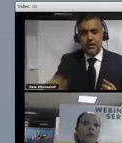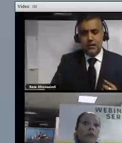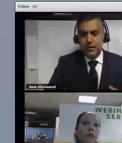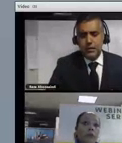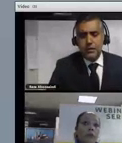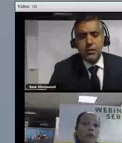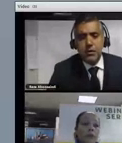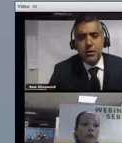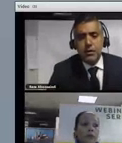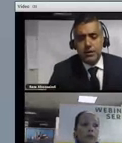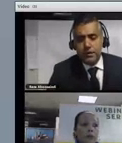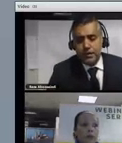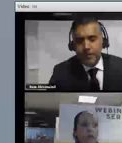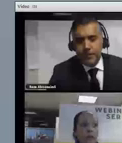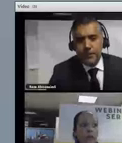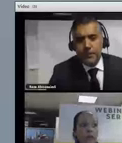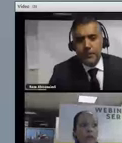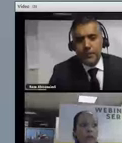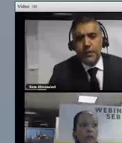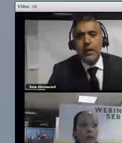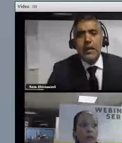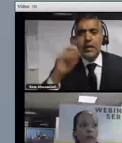the analysis, we can